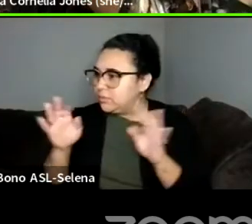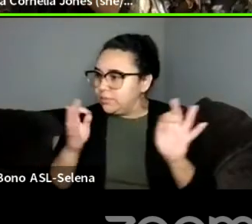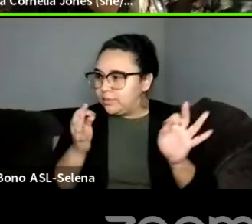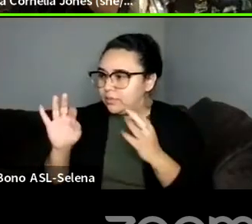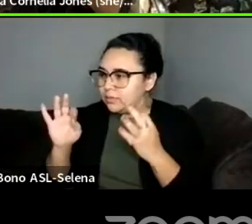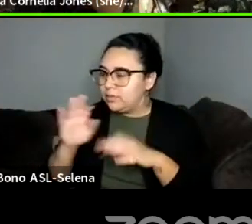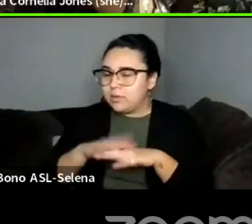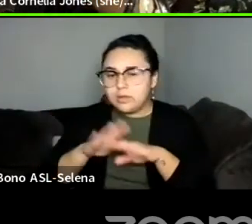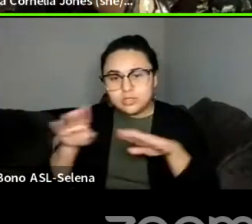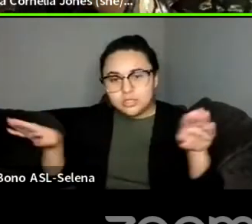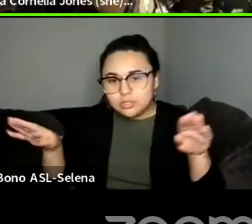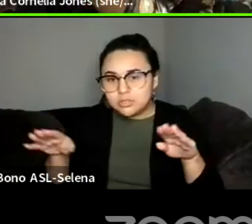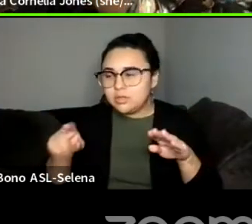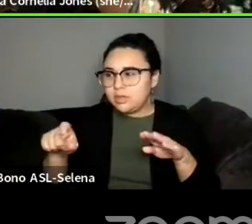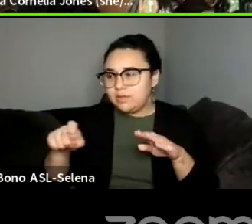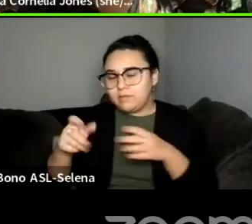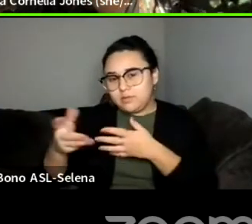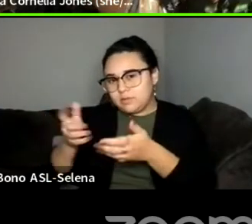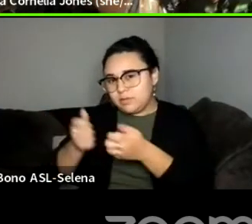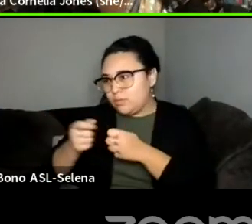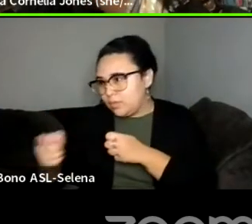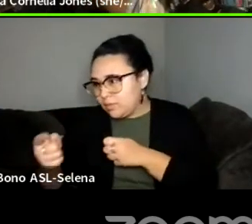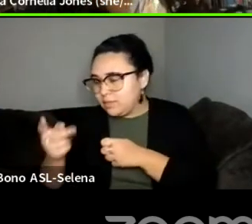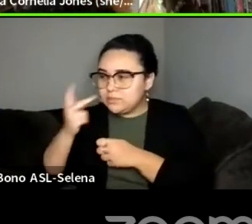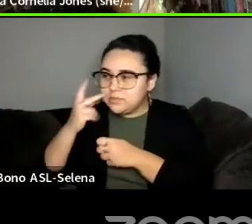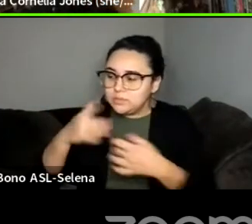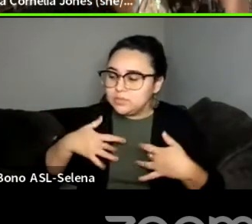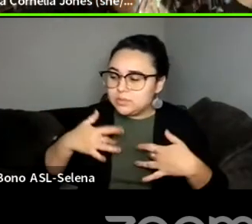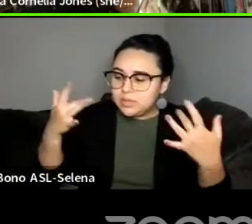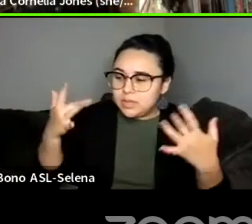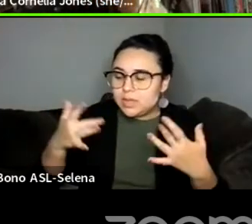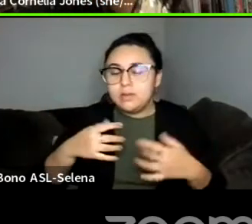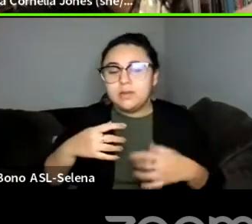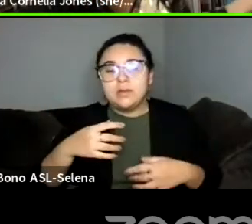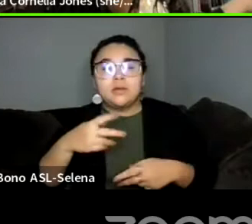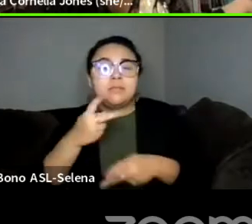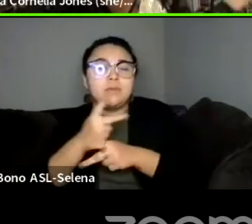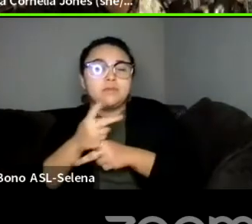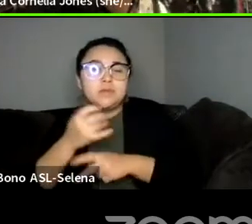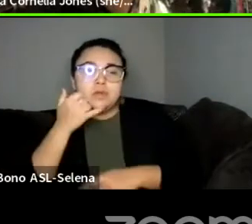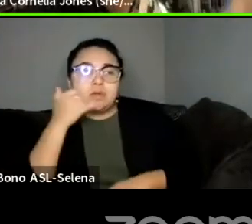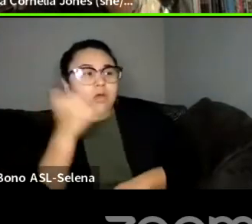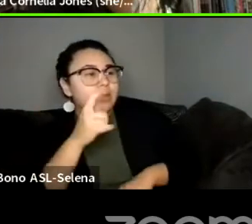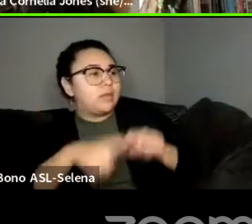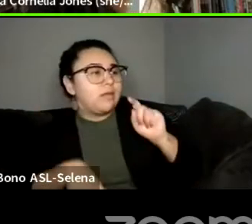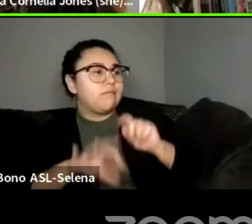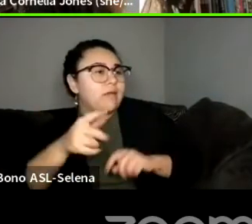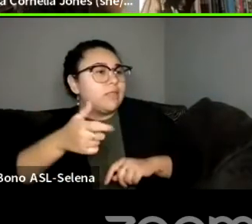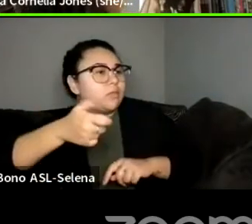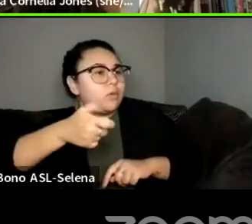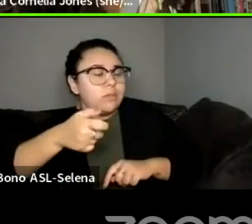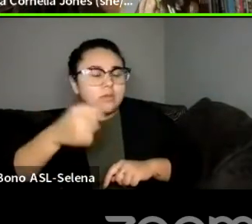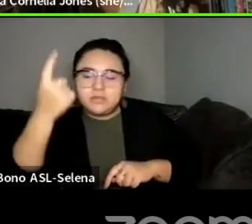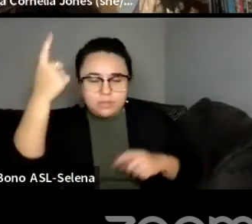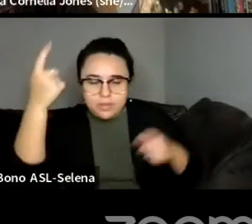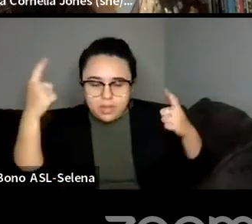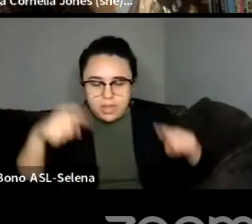you got to go deal with this, or the sitter called because they can't find the remote. I don't know, you know,